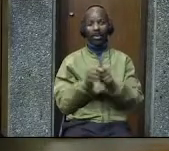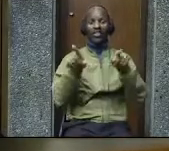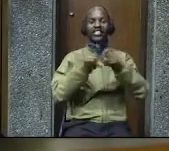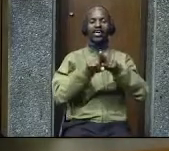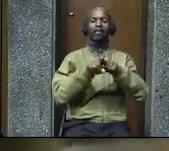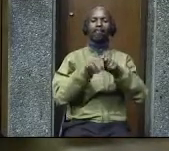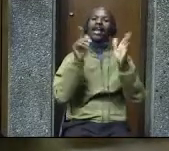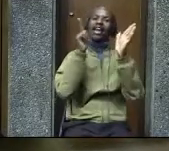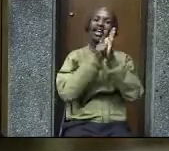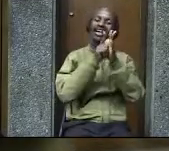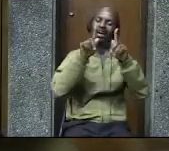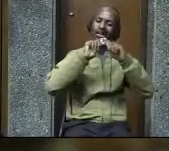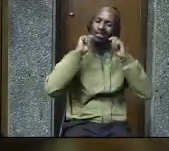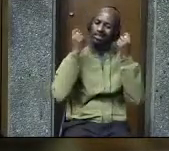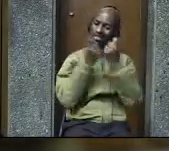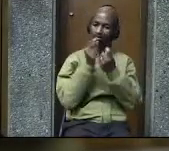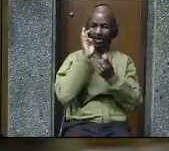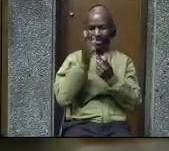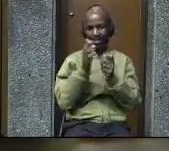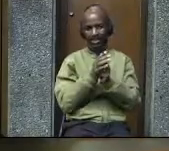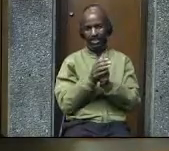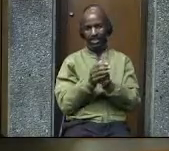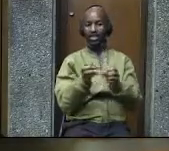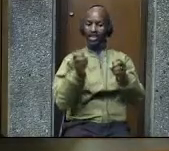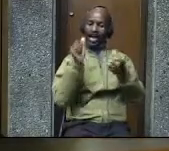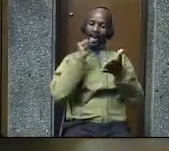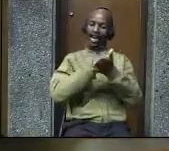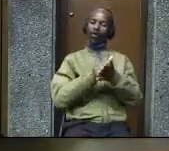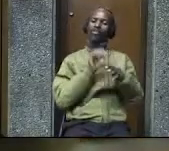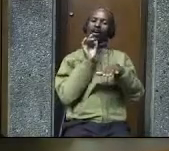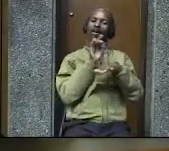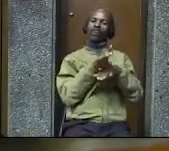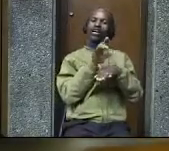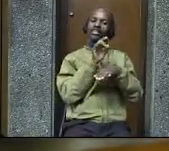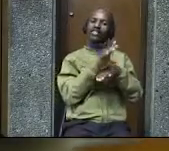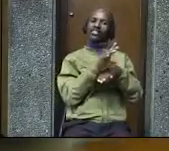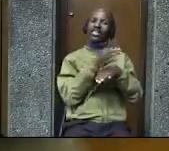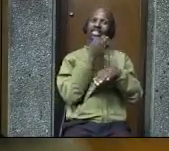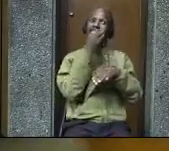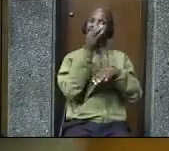legal team also take advices ukuthi